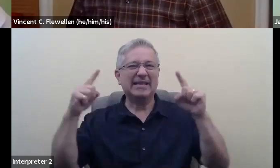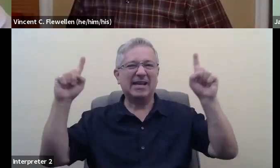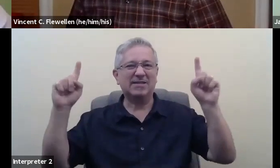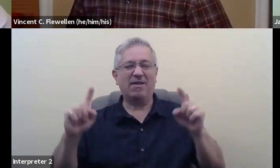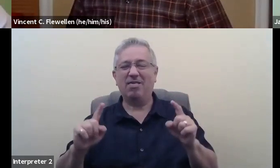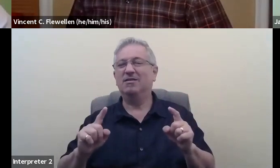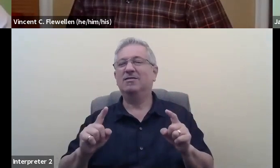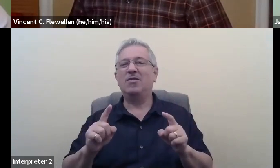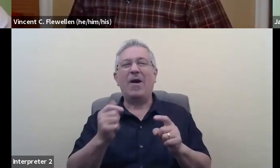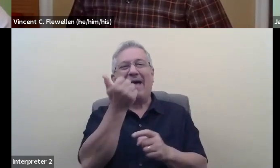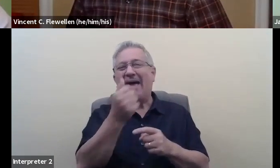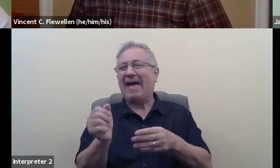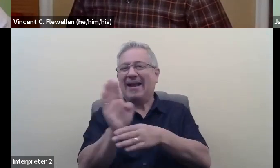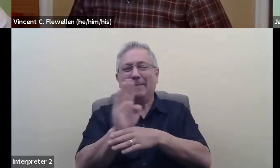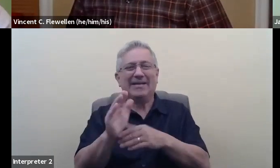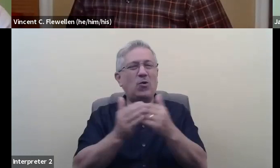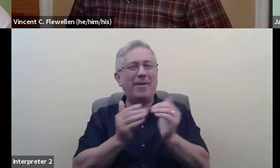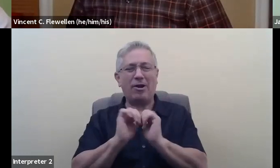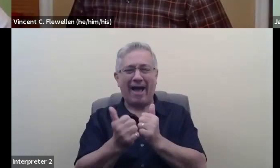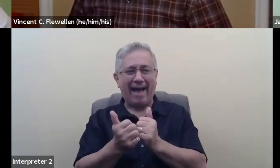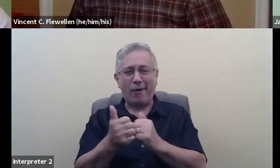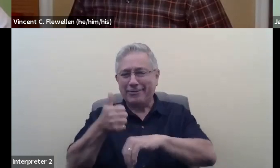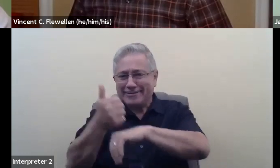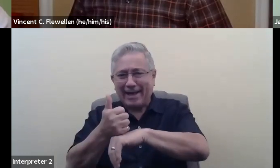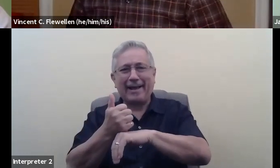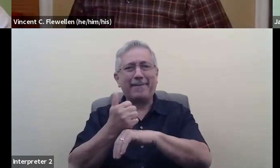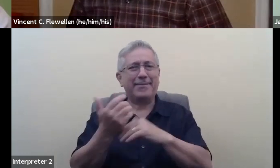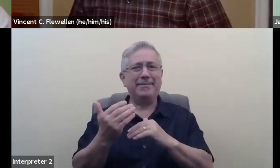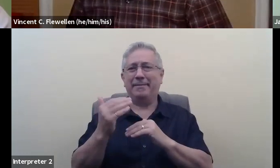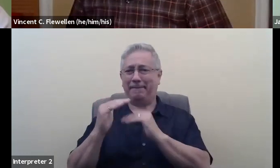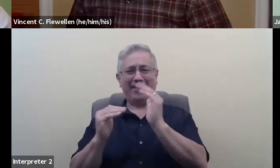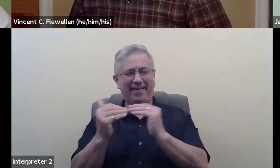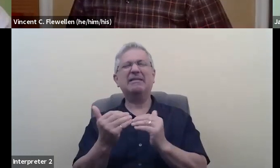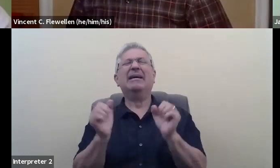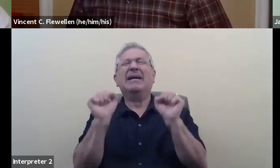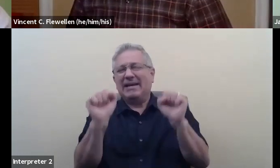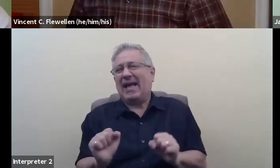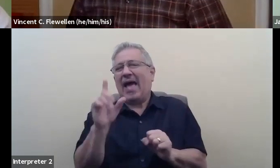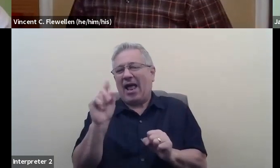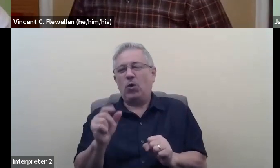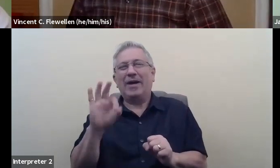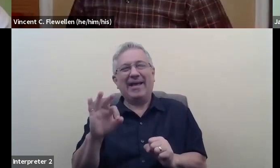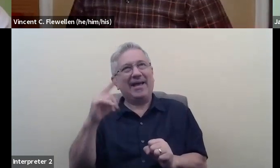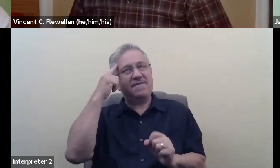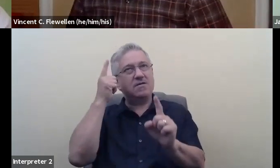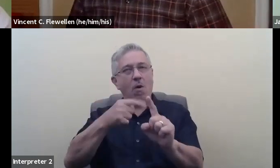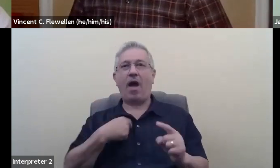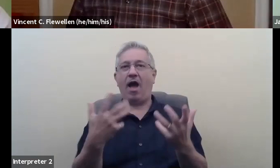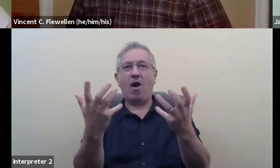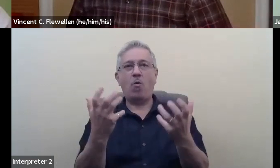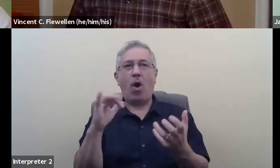do that. So it's important, back to the point of understanding your organization and then being innovative, right? How can you do these things?